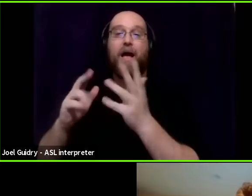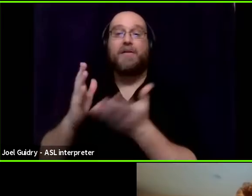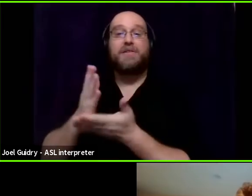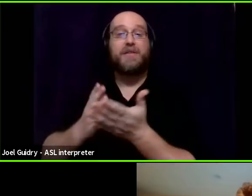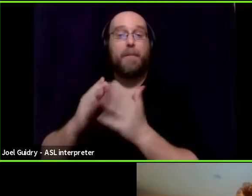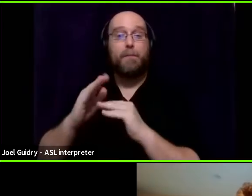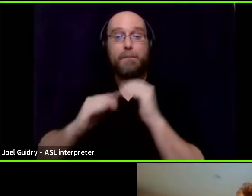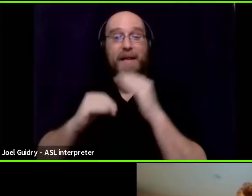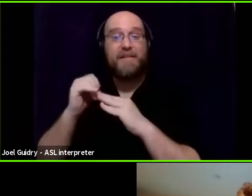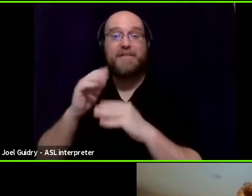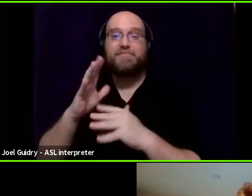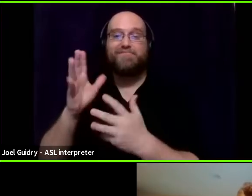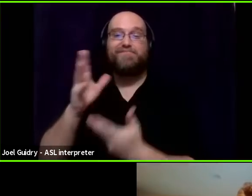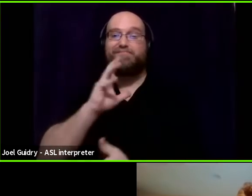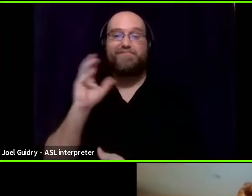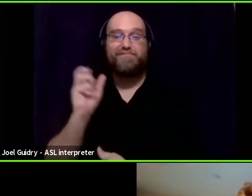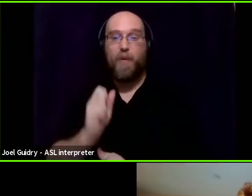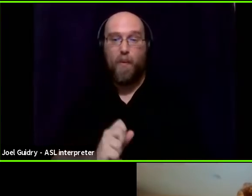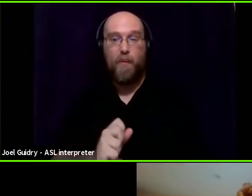places that have